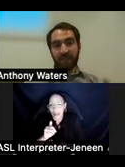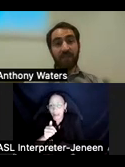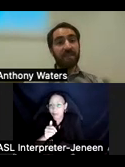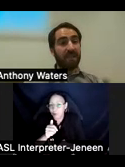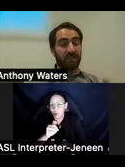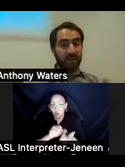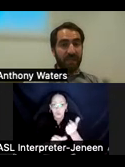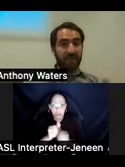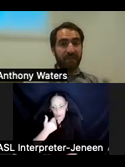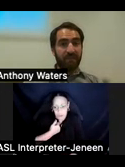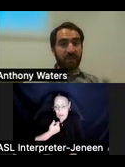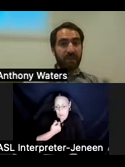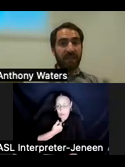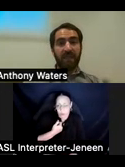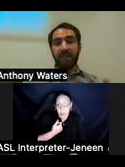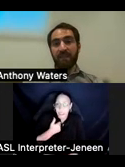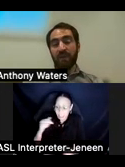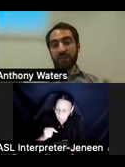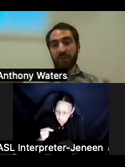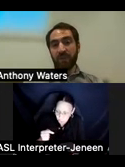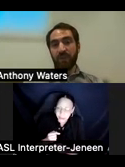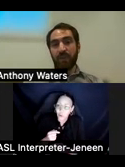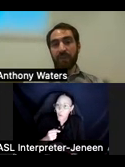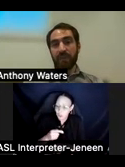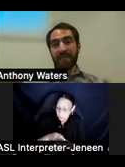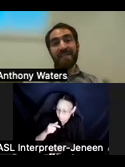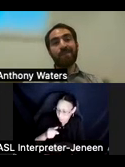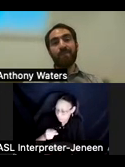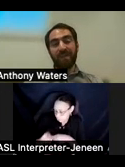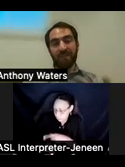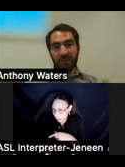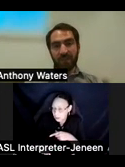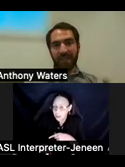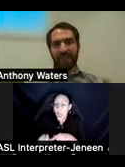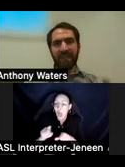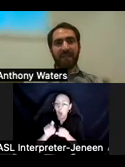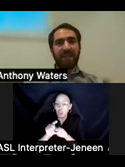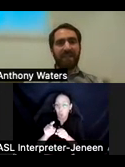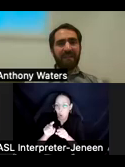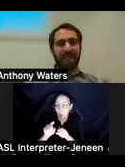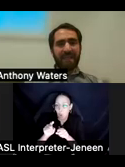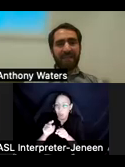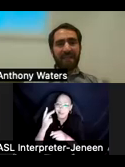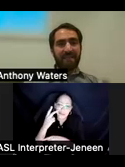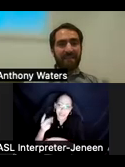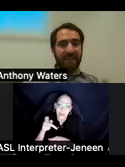they assert is non-suicidal self-injury, that they're also seeing a professional and